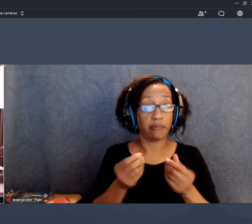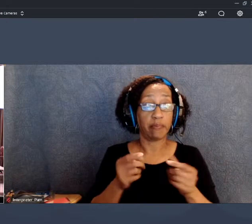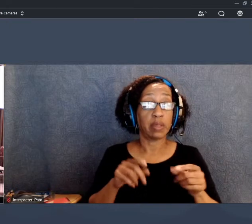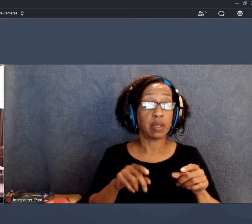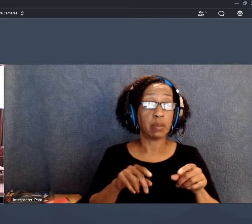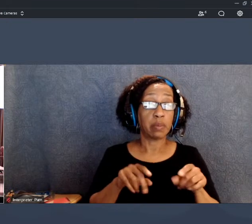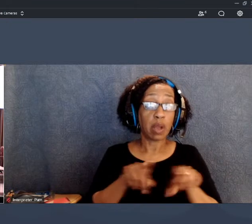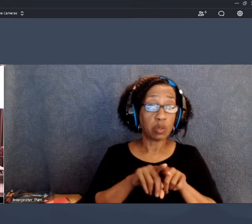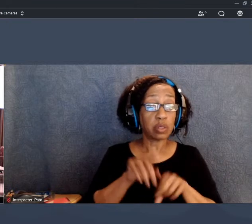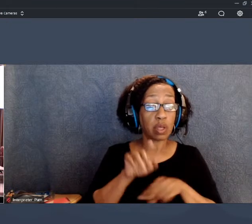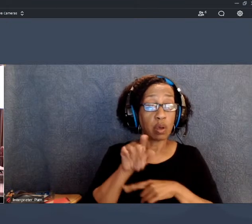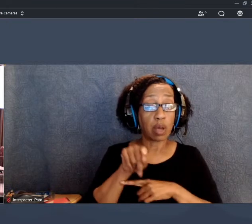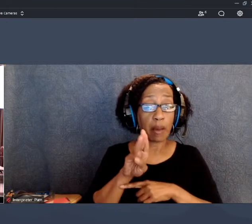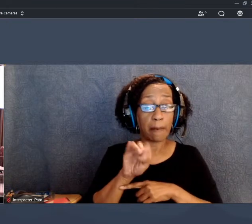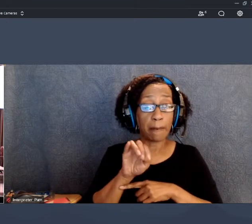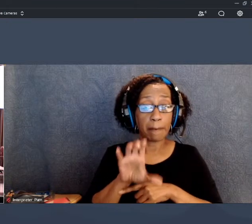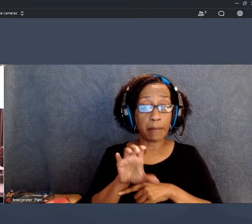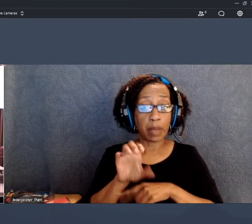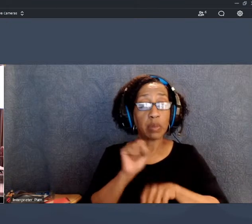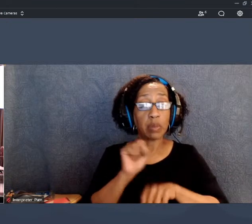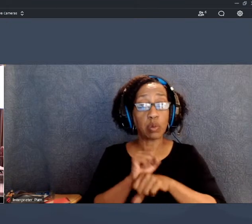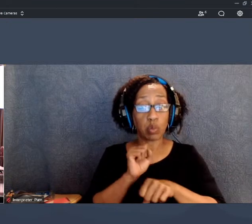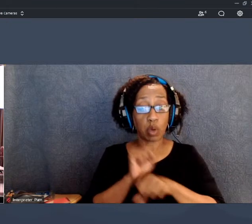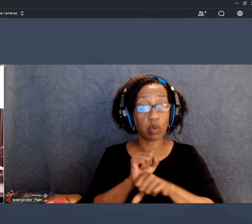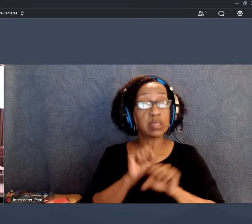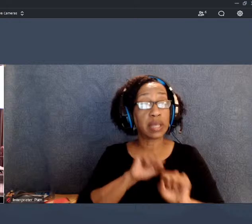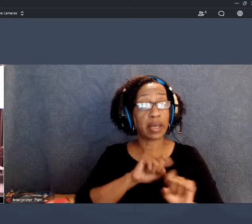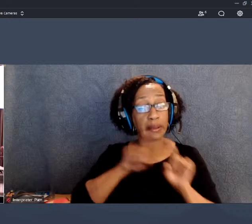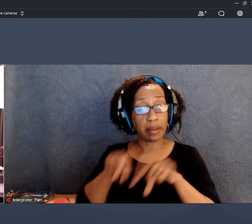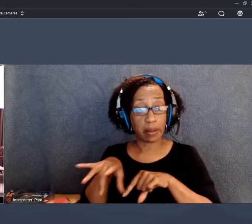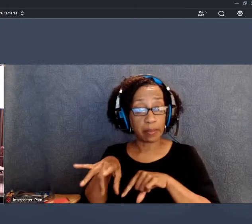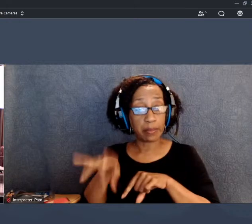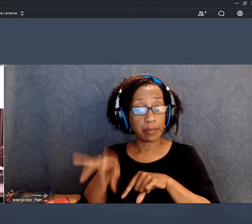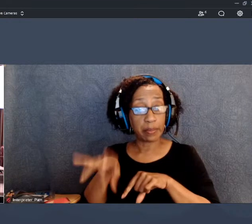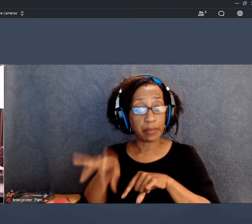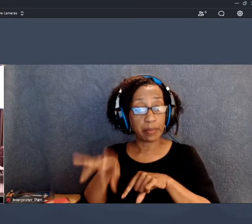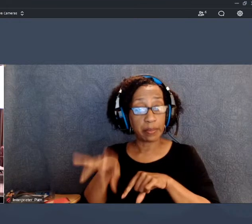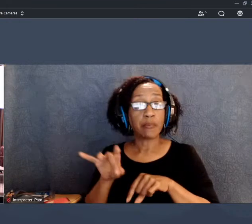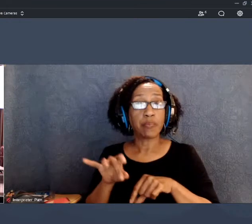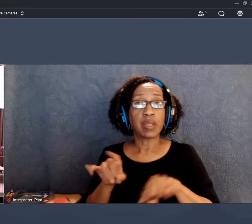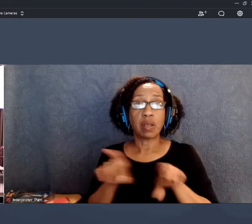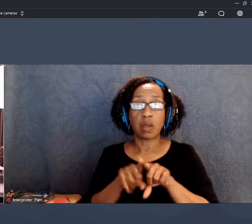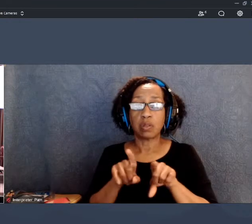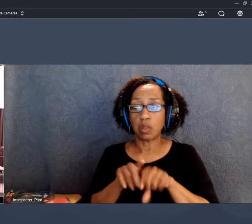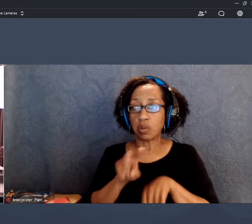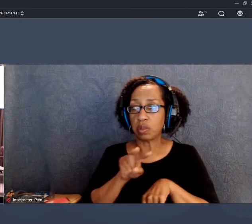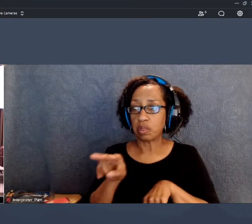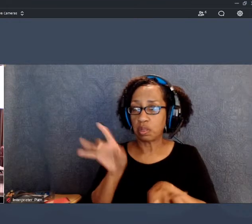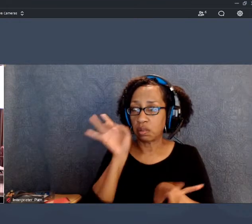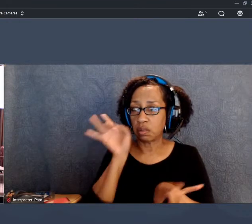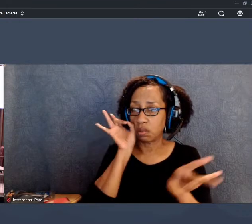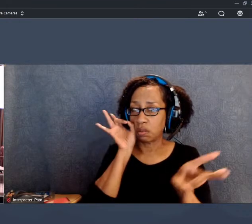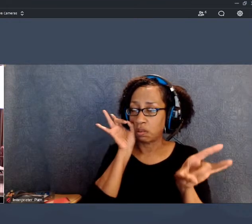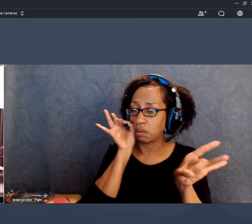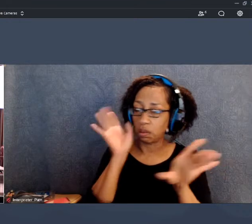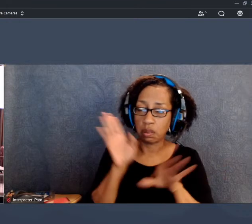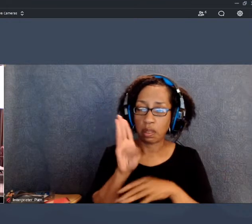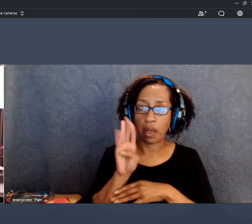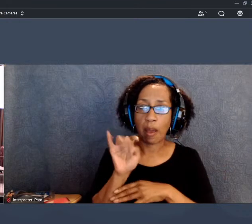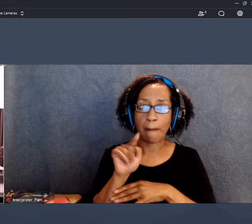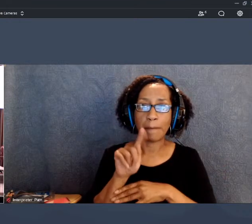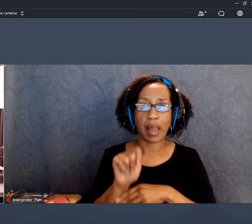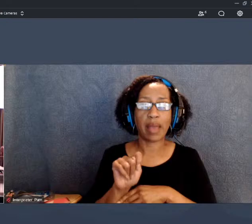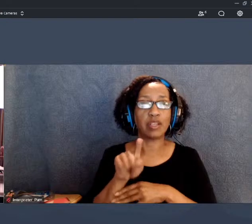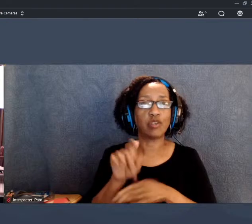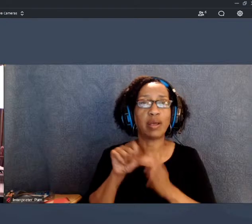long, if it's a blight on the community, which you have been stressing 150 times since I've been here. You have been